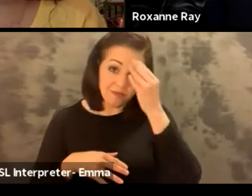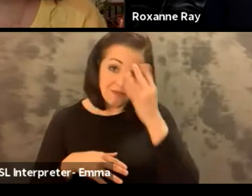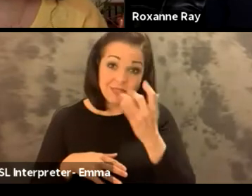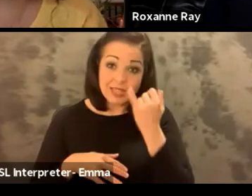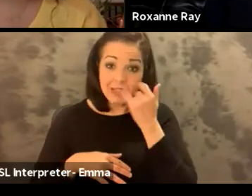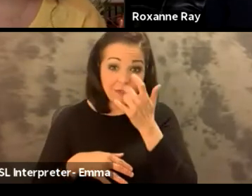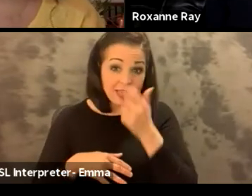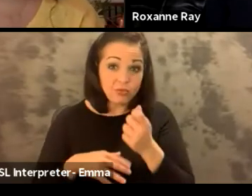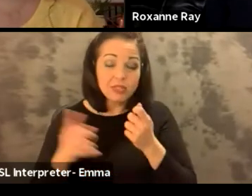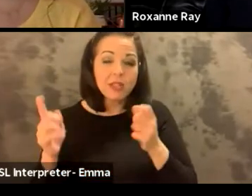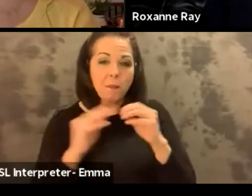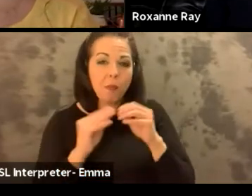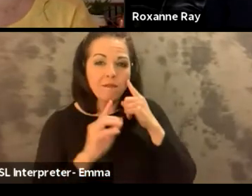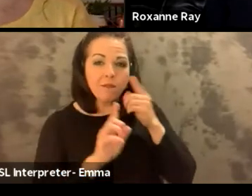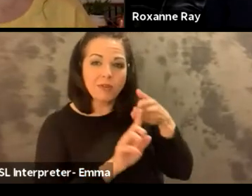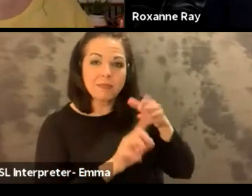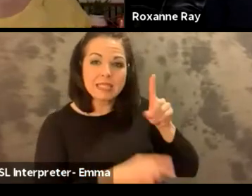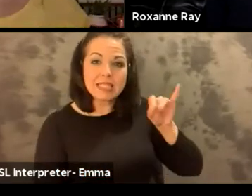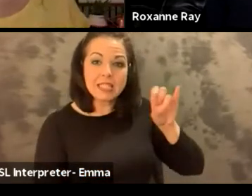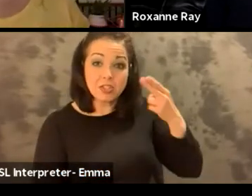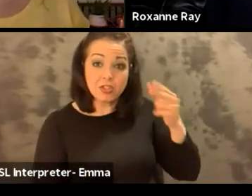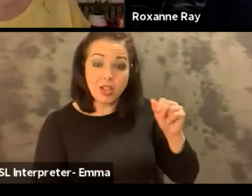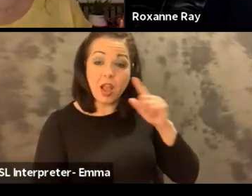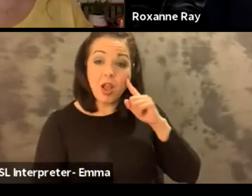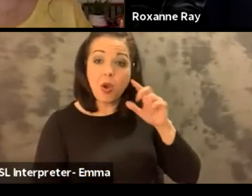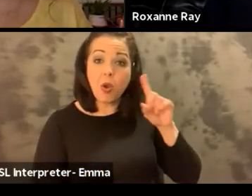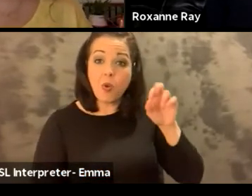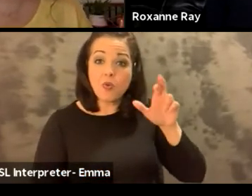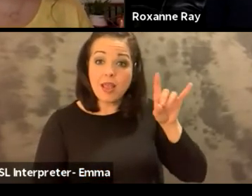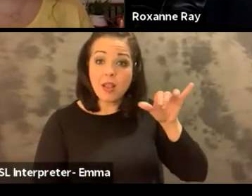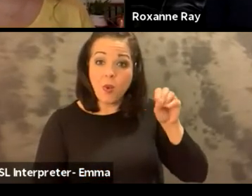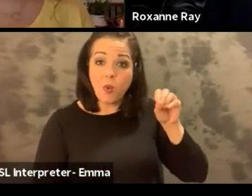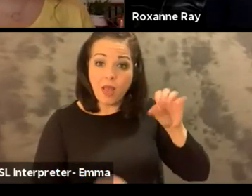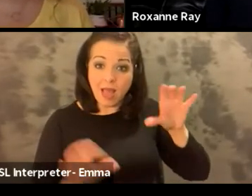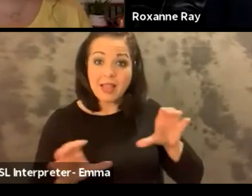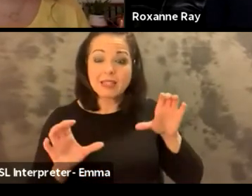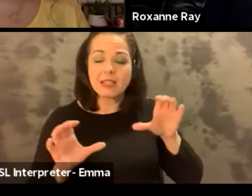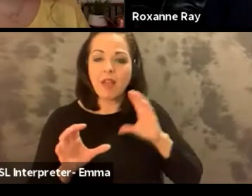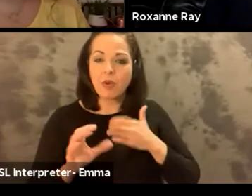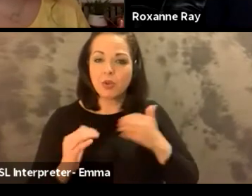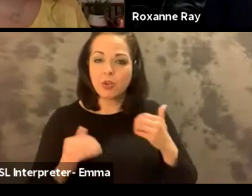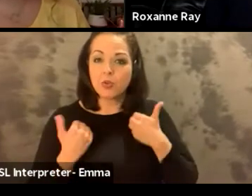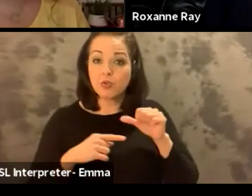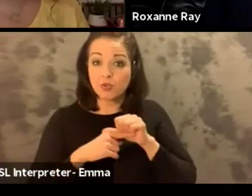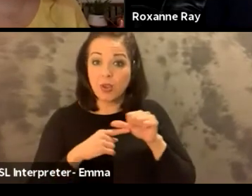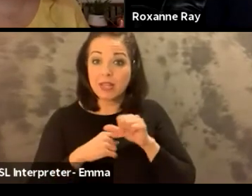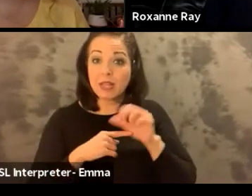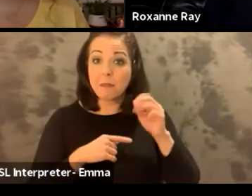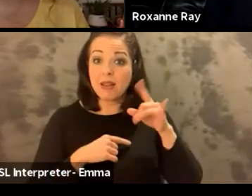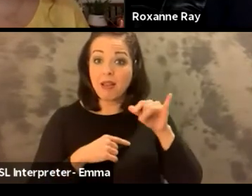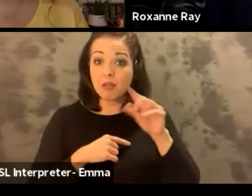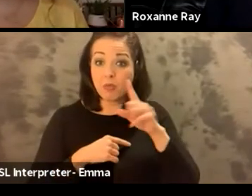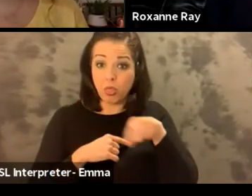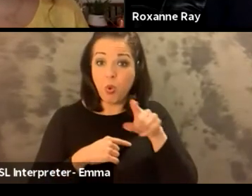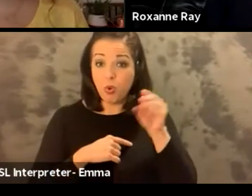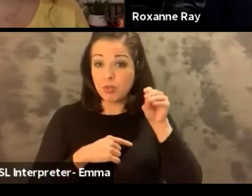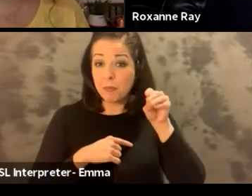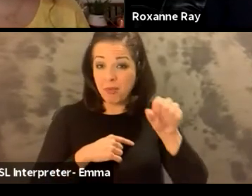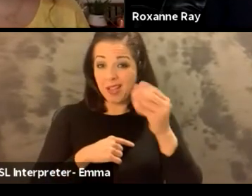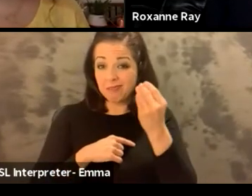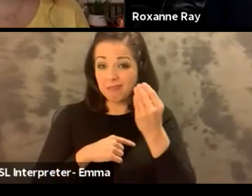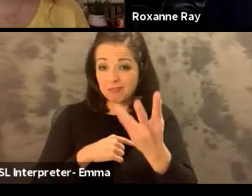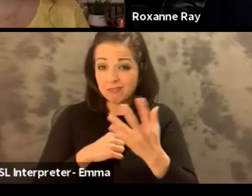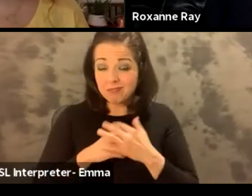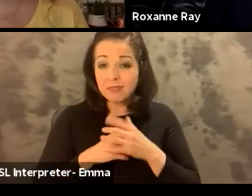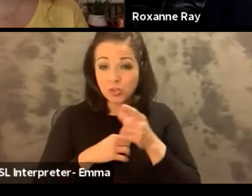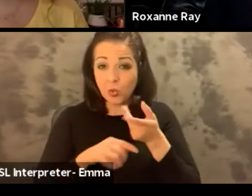Disha, Radioactive, our youth media training program. I worked a lot with that. Those are paid. Those, you know,